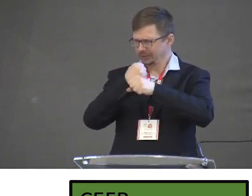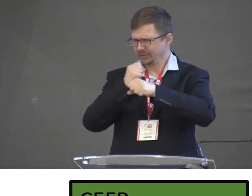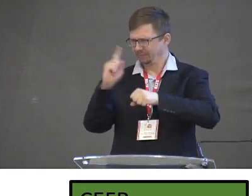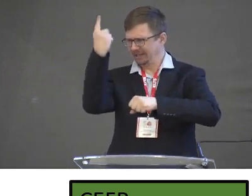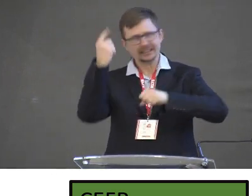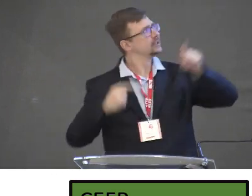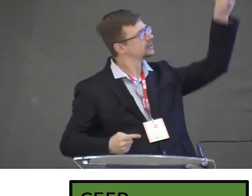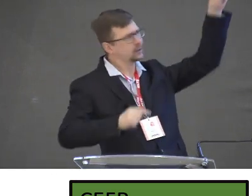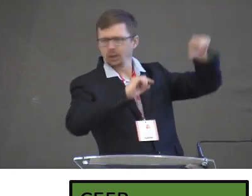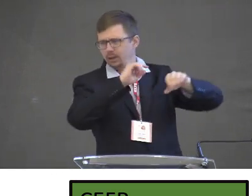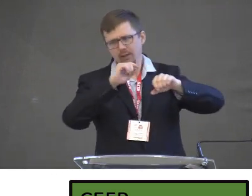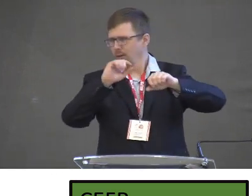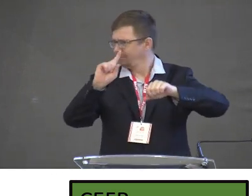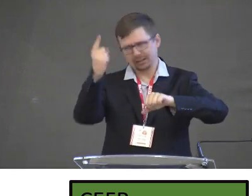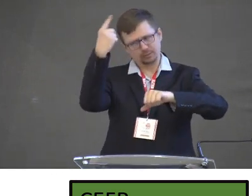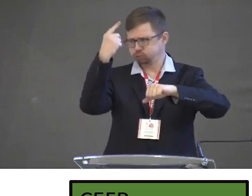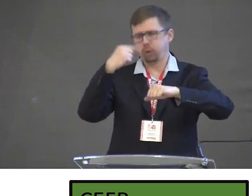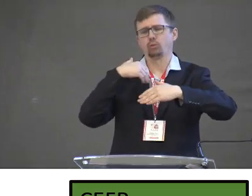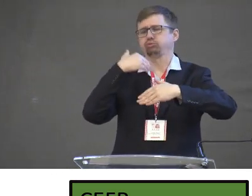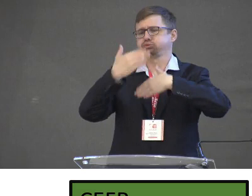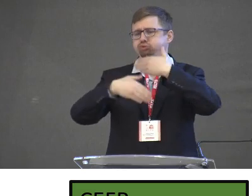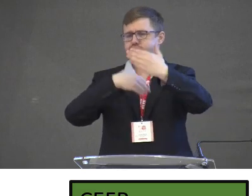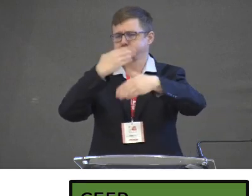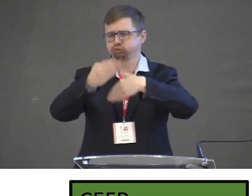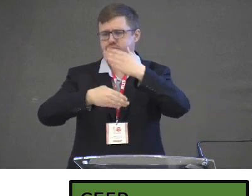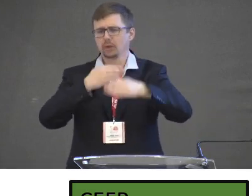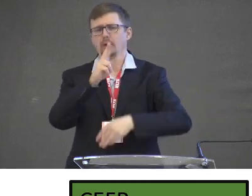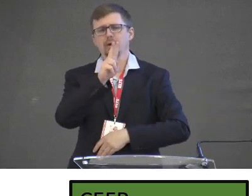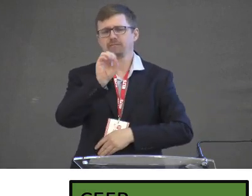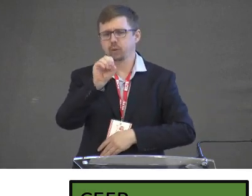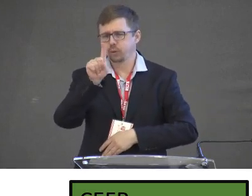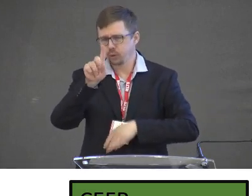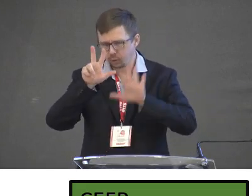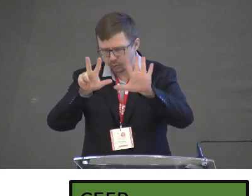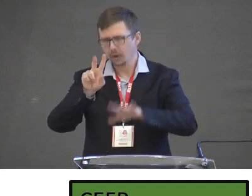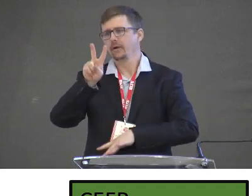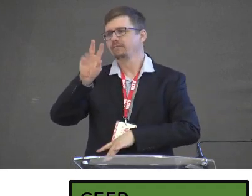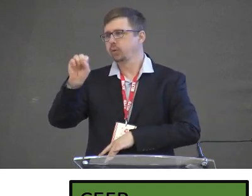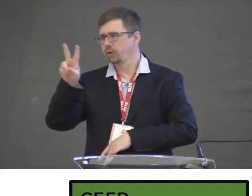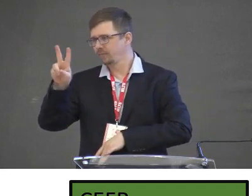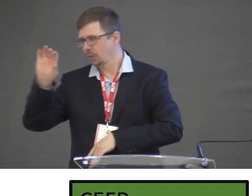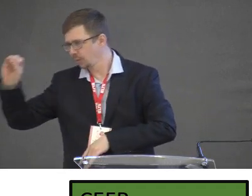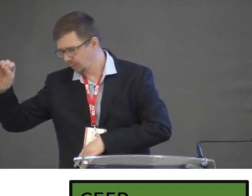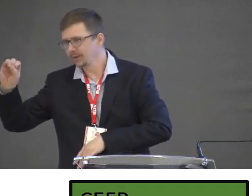boxes, CEFR was created in 2001, the first version,